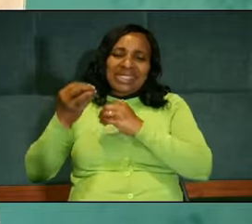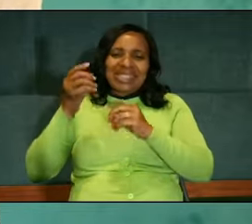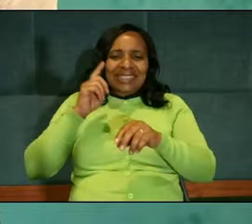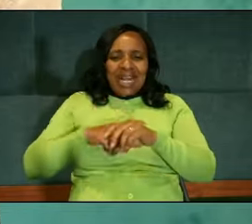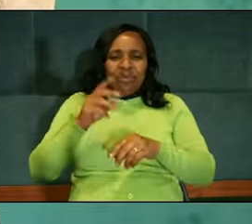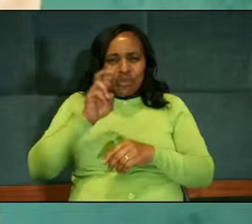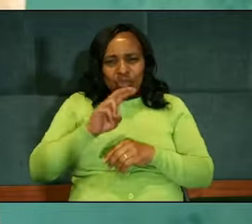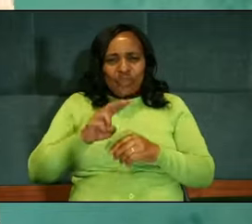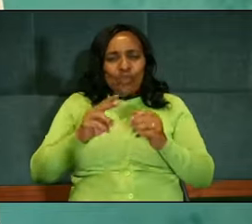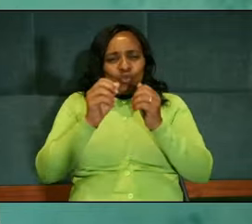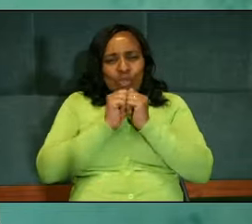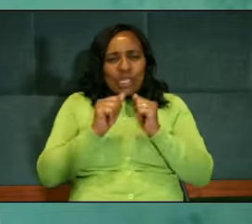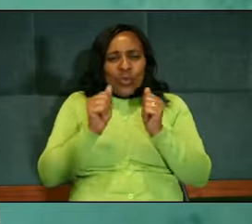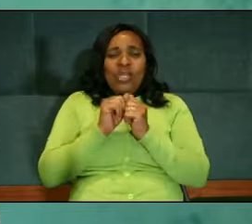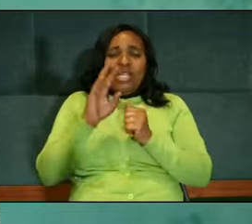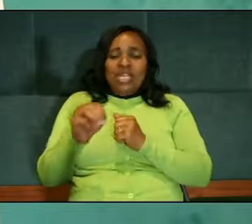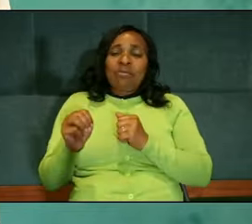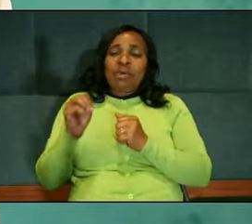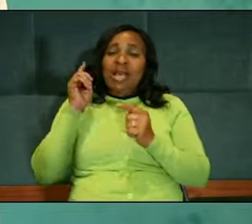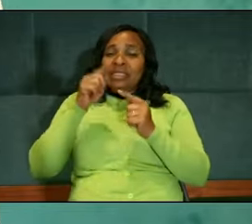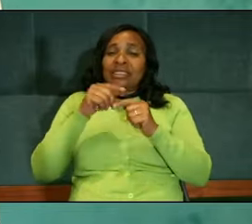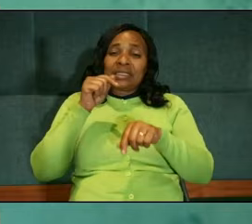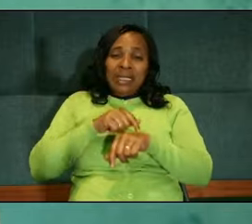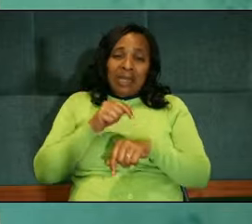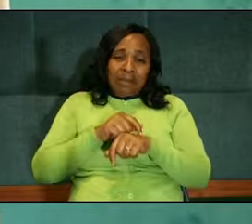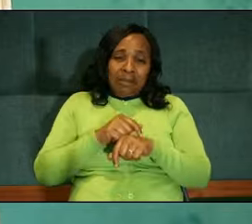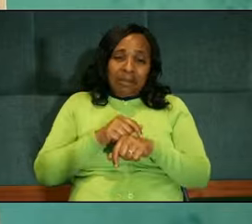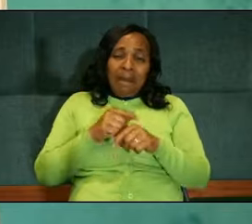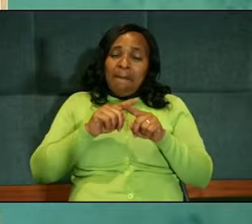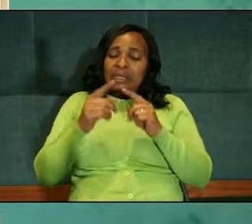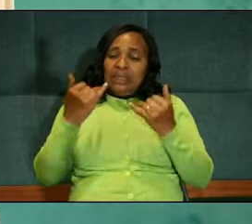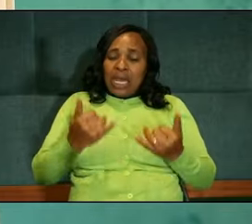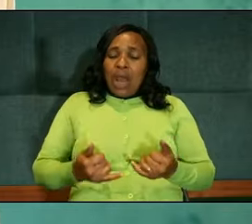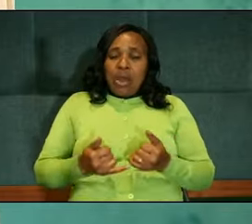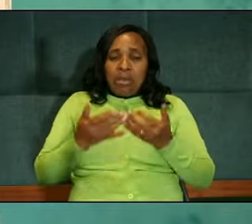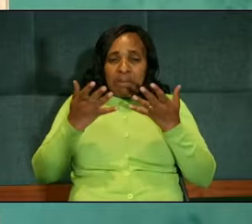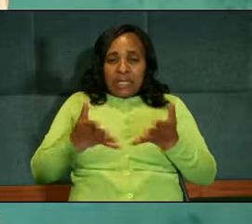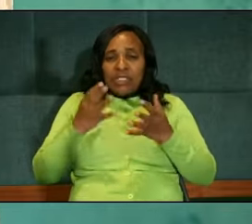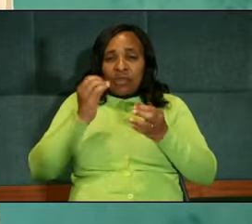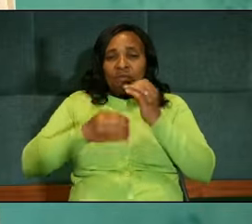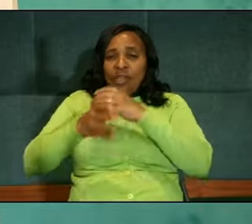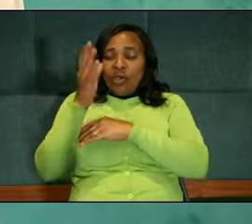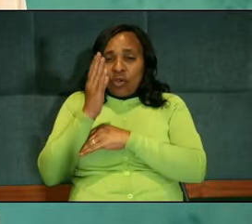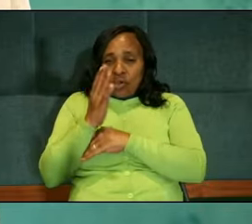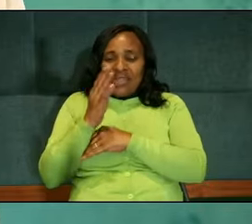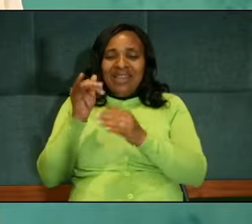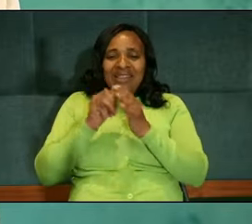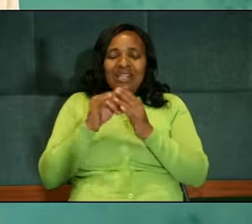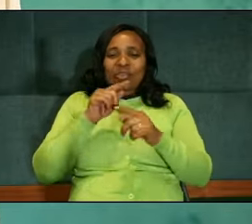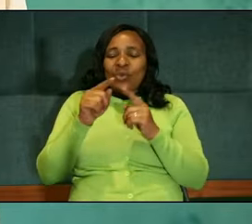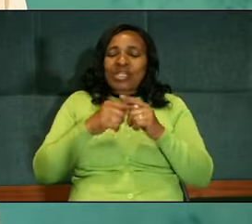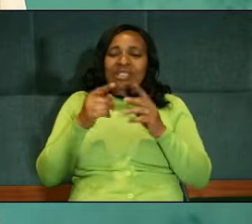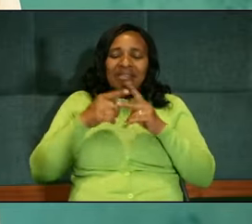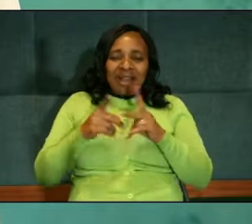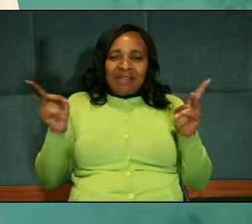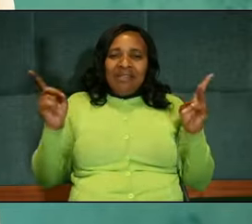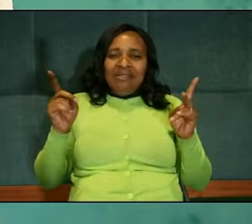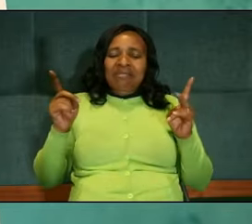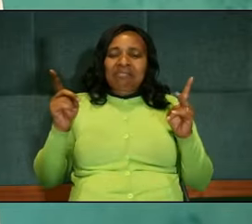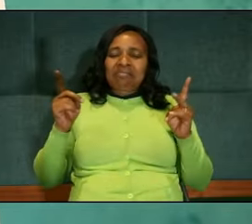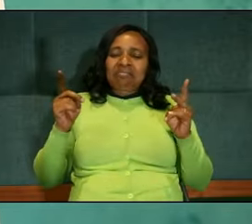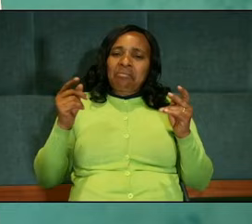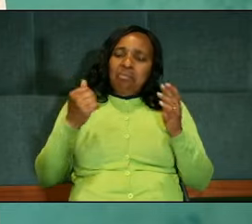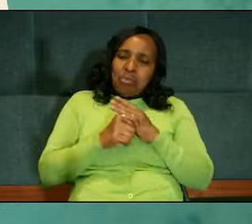been with him at some point, and when he noticed the presence of God near David, that's when it started. That's